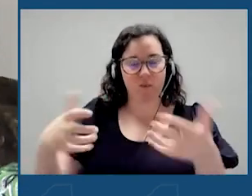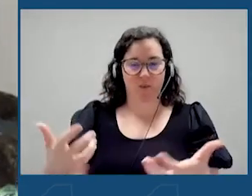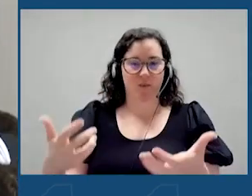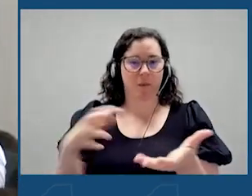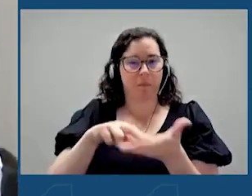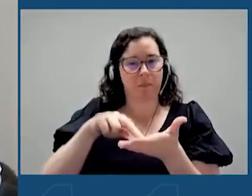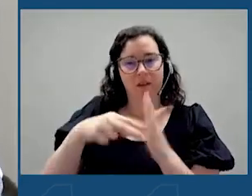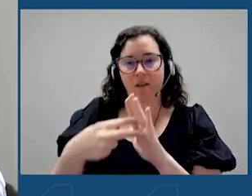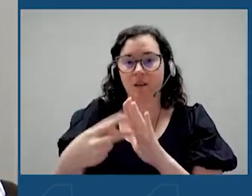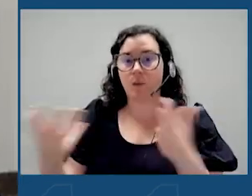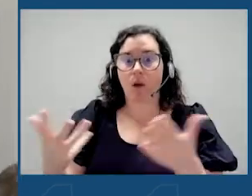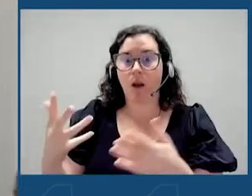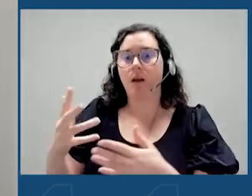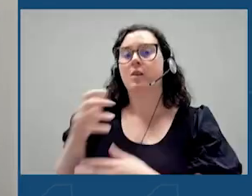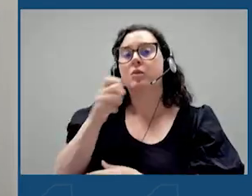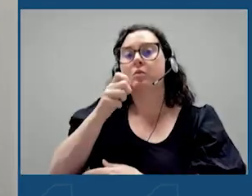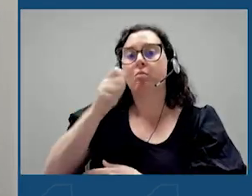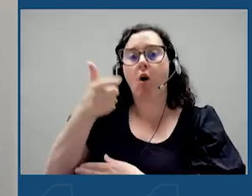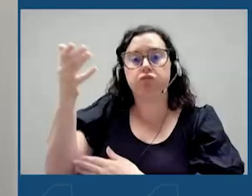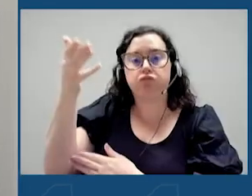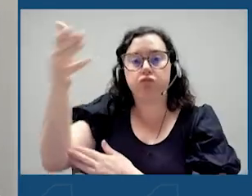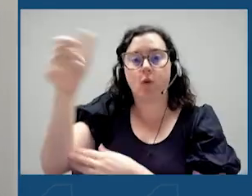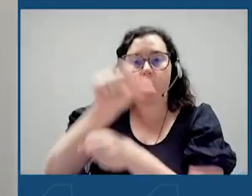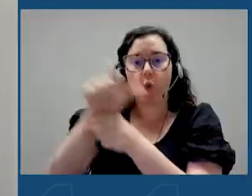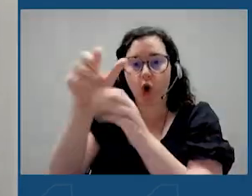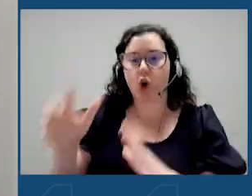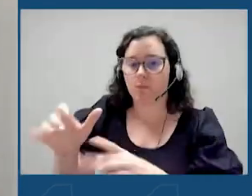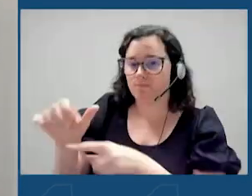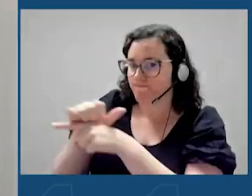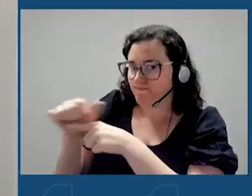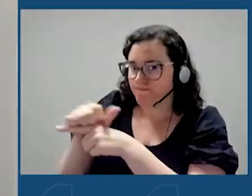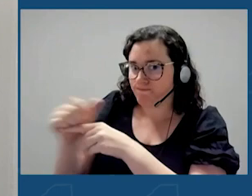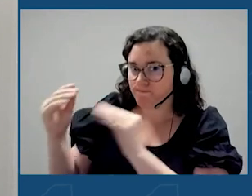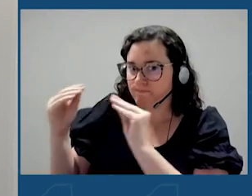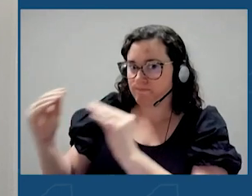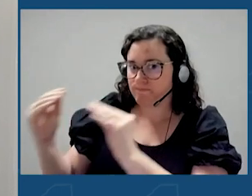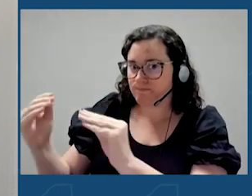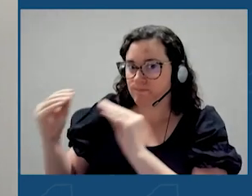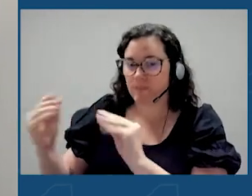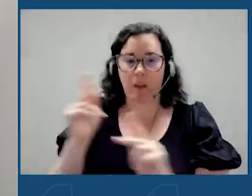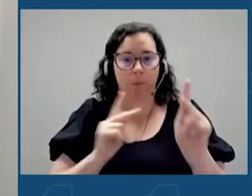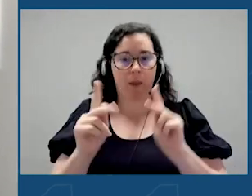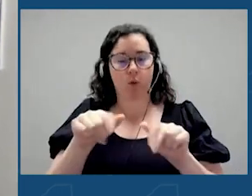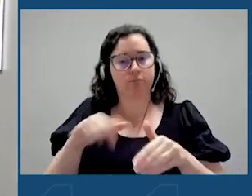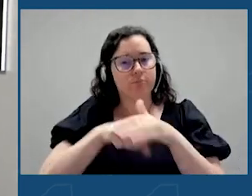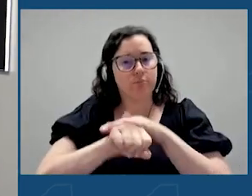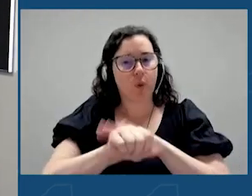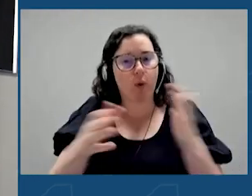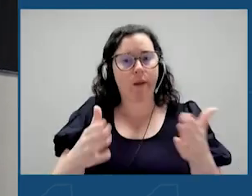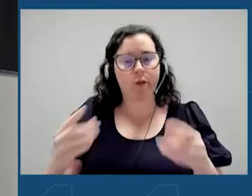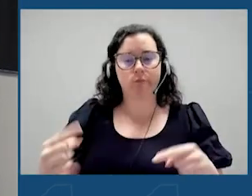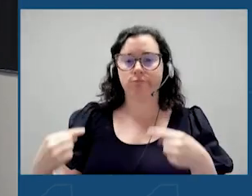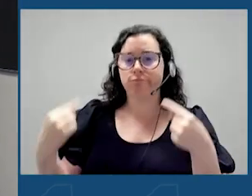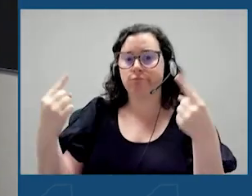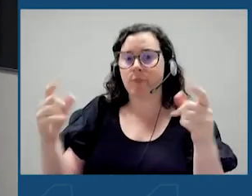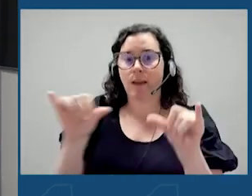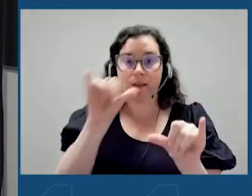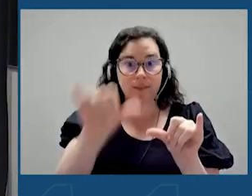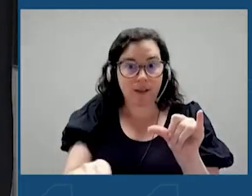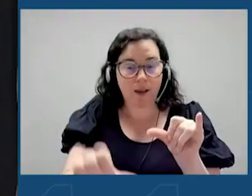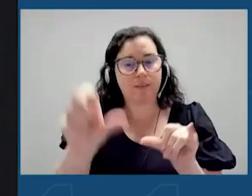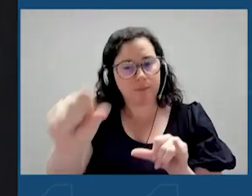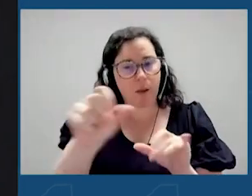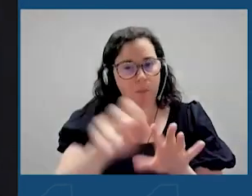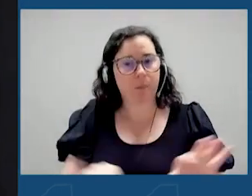training tomorrow's workers, and not just for people who've been in this community and the kids who were born here now can stay here, but attracting people from